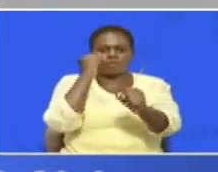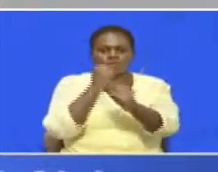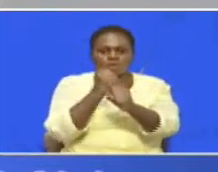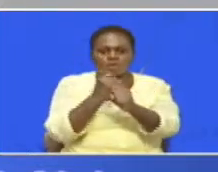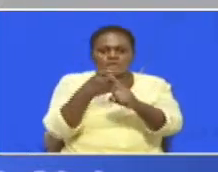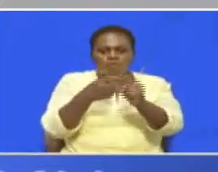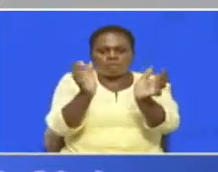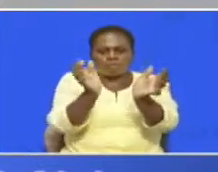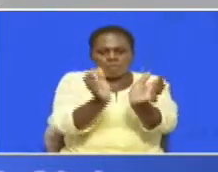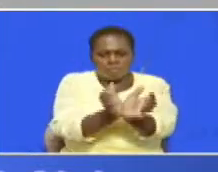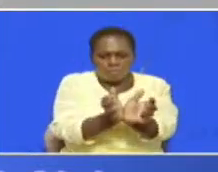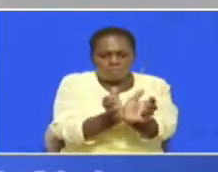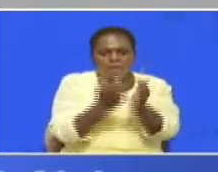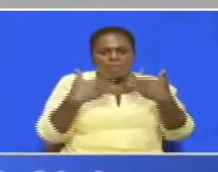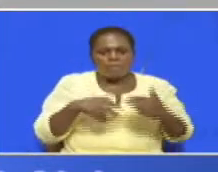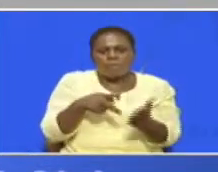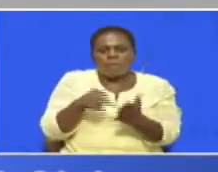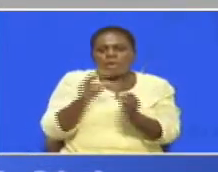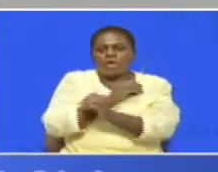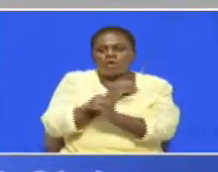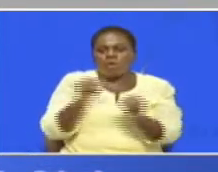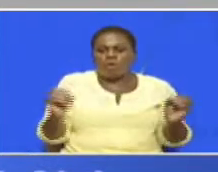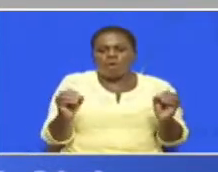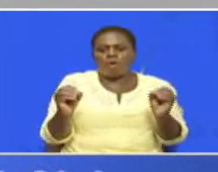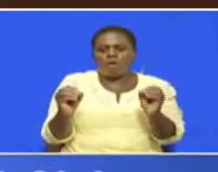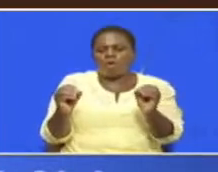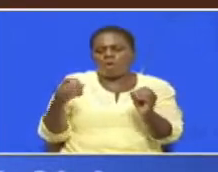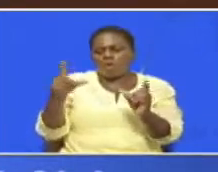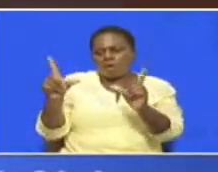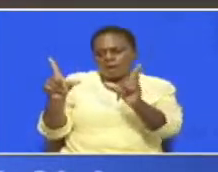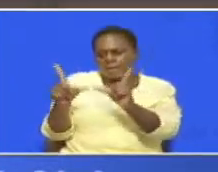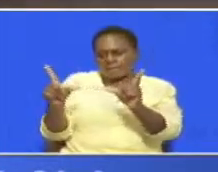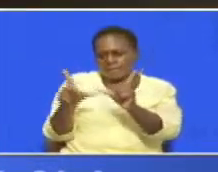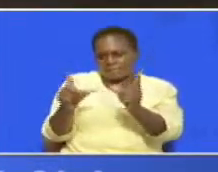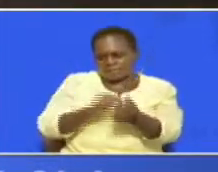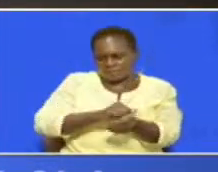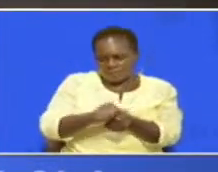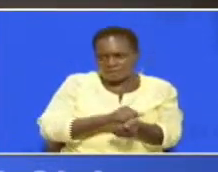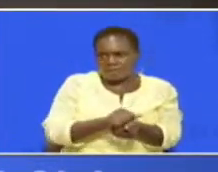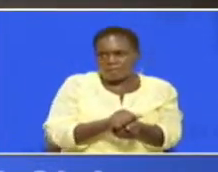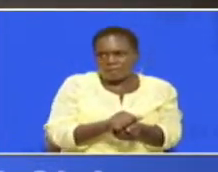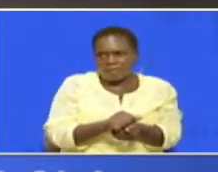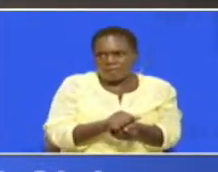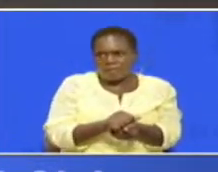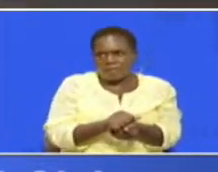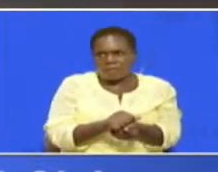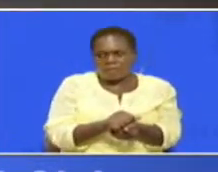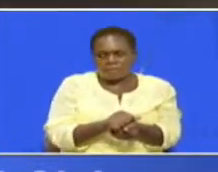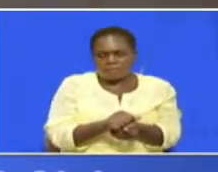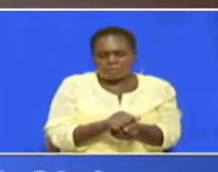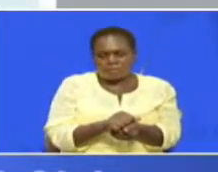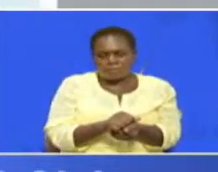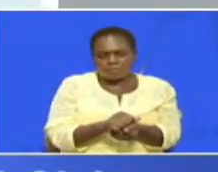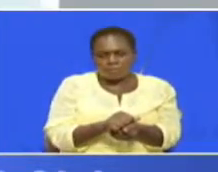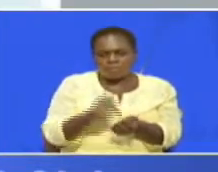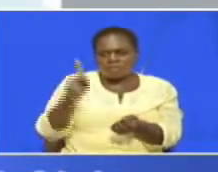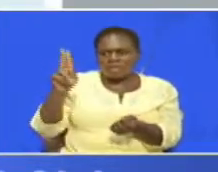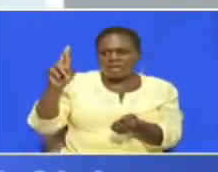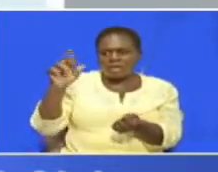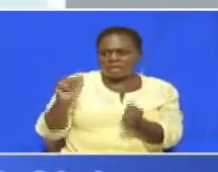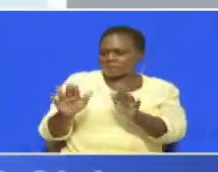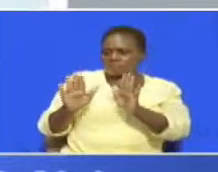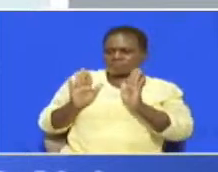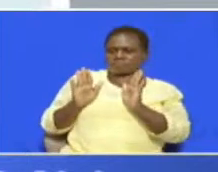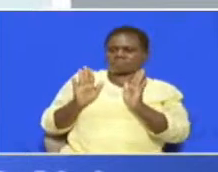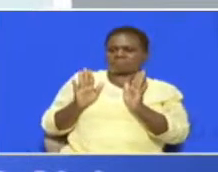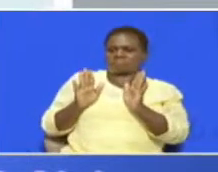from arresting several defaulters at the pension towers on Friday. What's an idea here from KRA? KRA has distanced